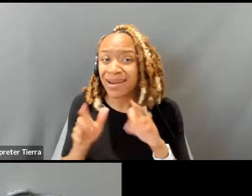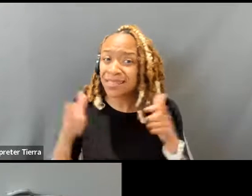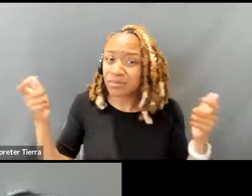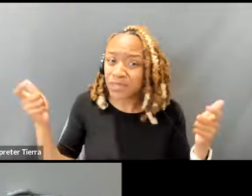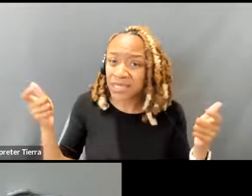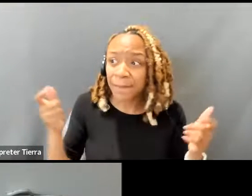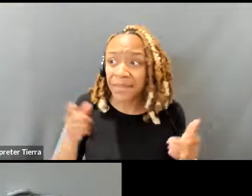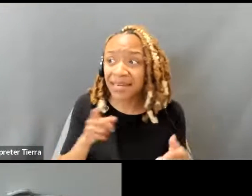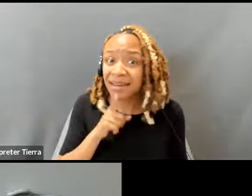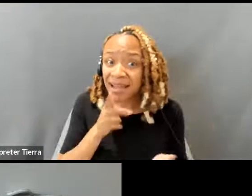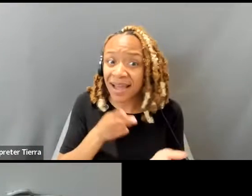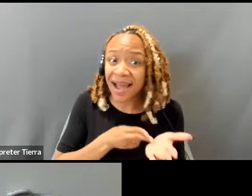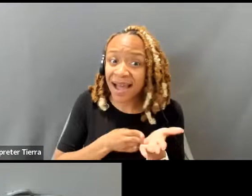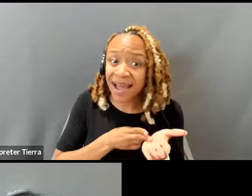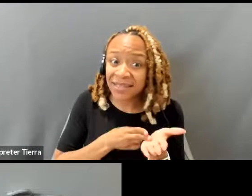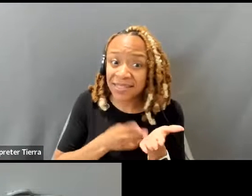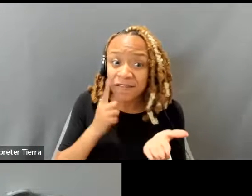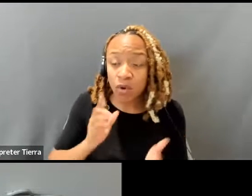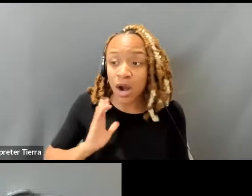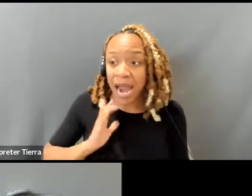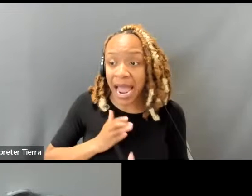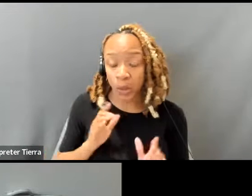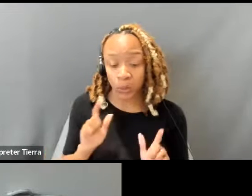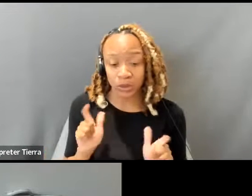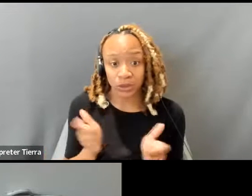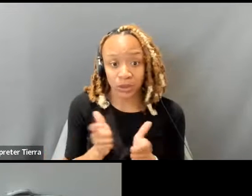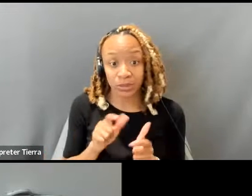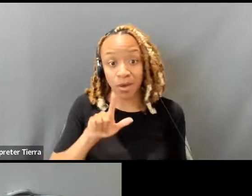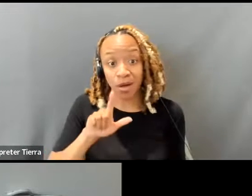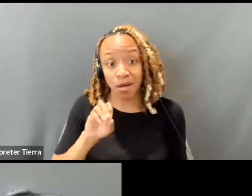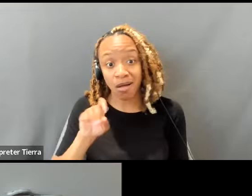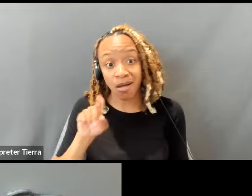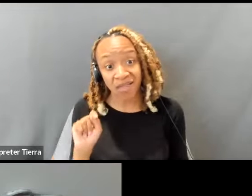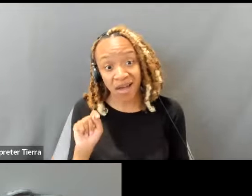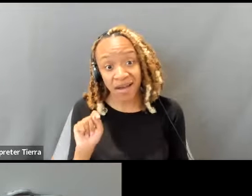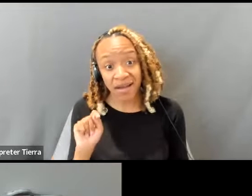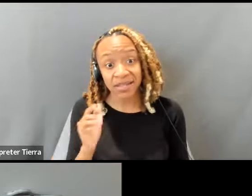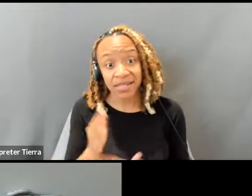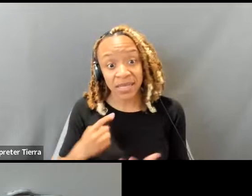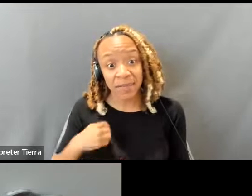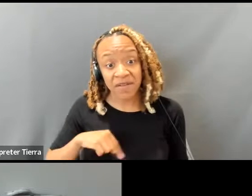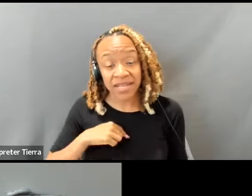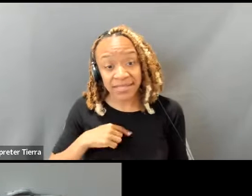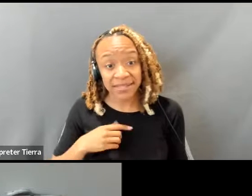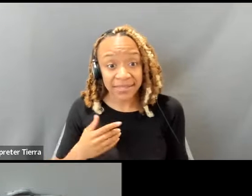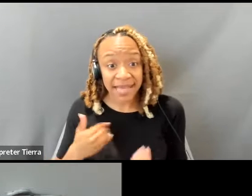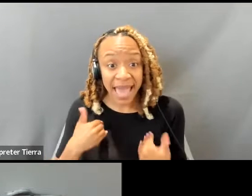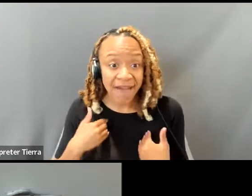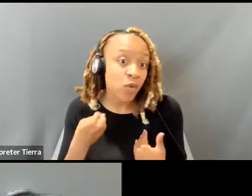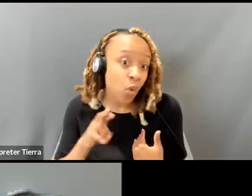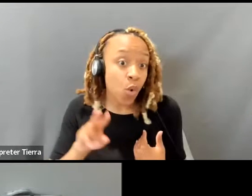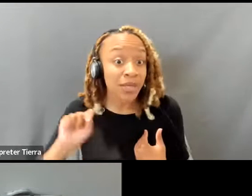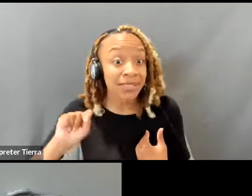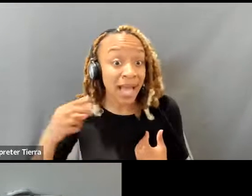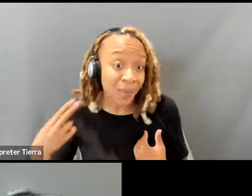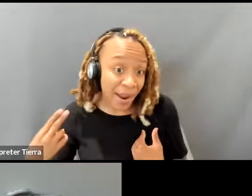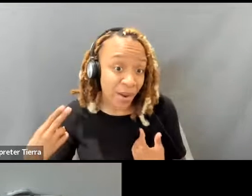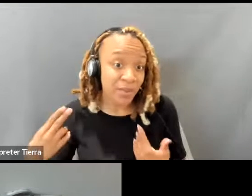for, you know, our narrow little lots that some of us have for townhouses. So, I mean, I